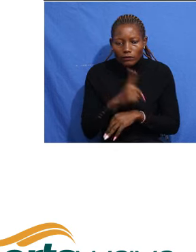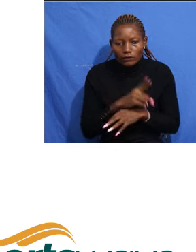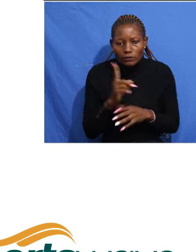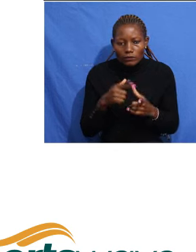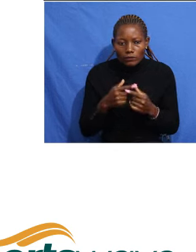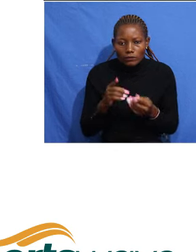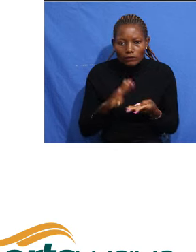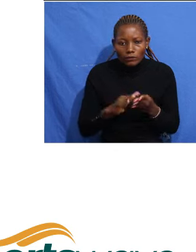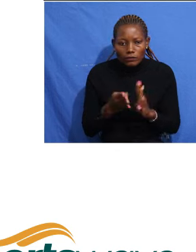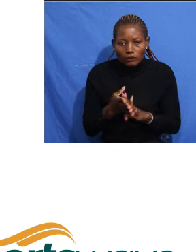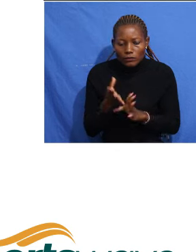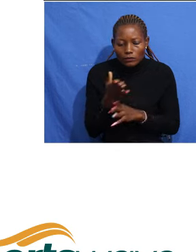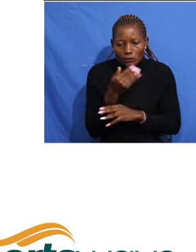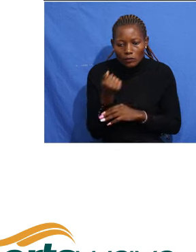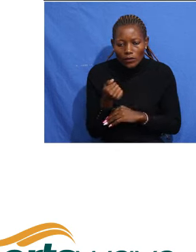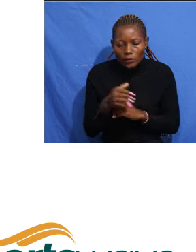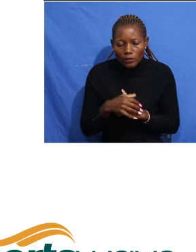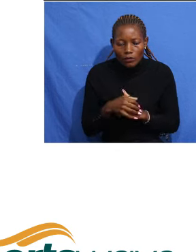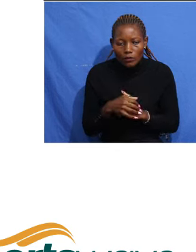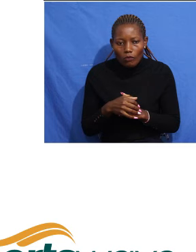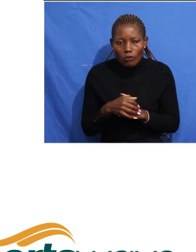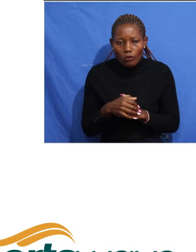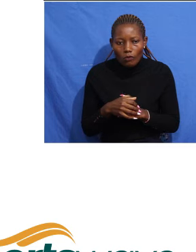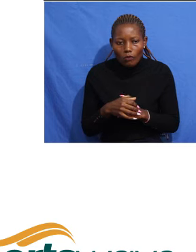became stable. And,